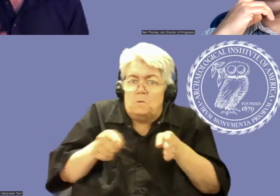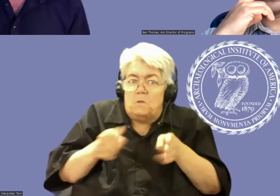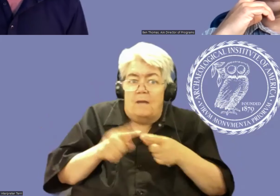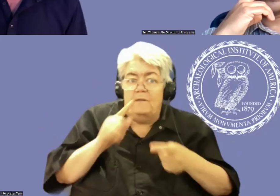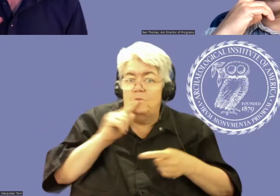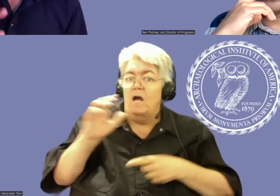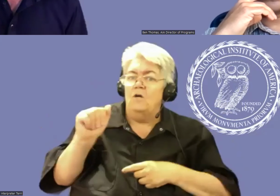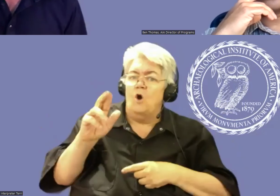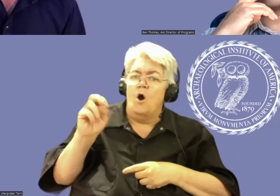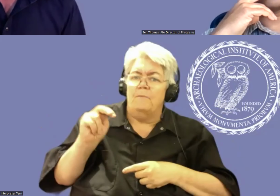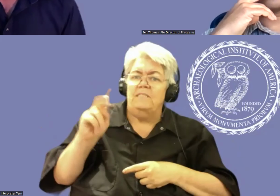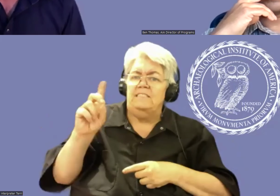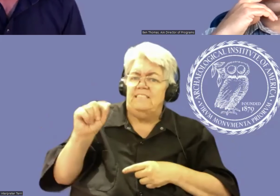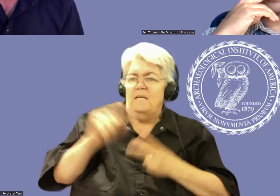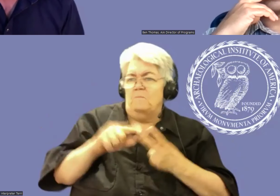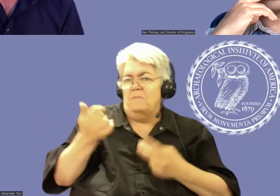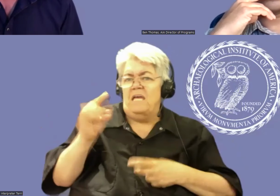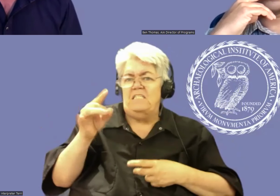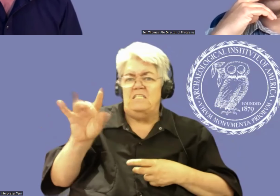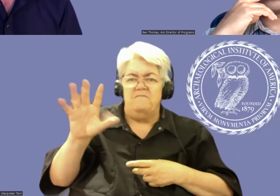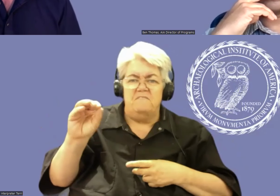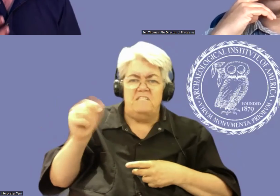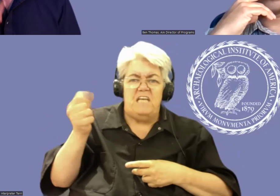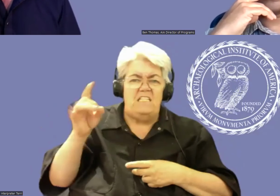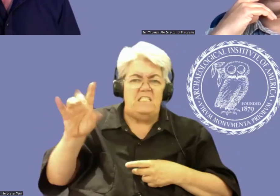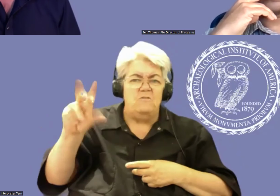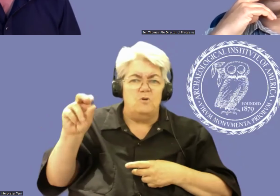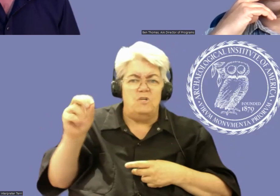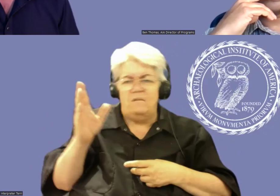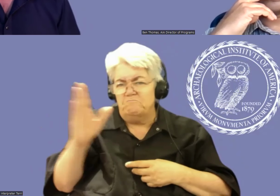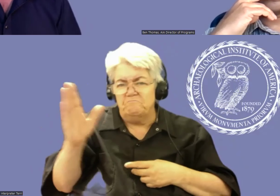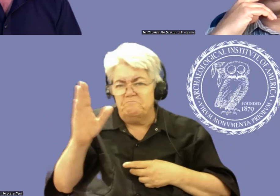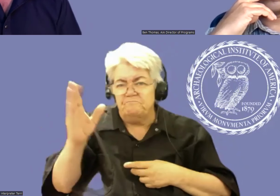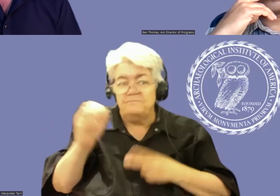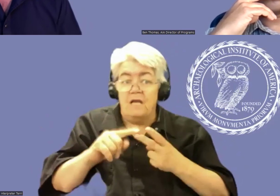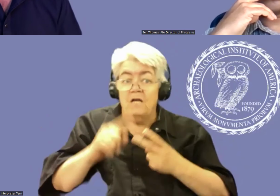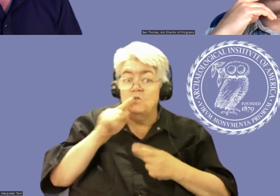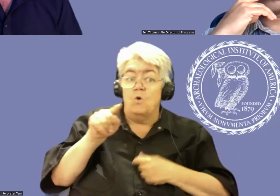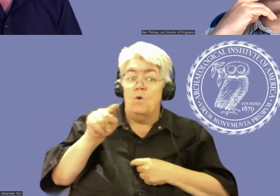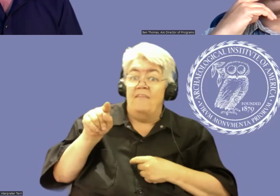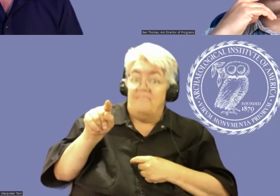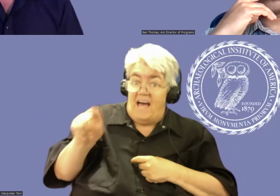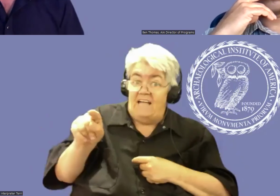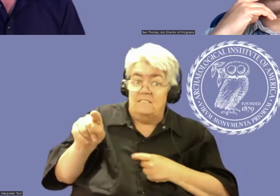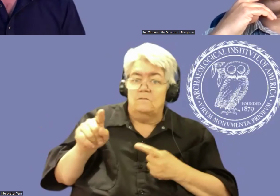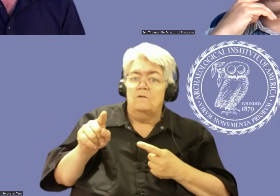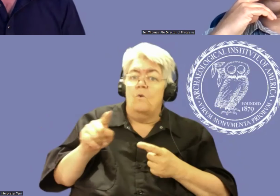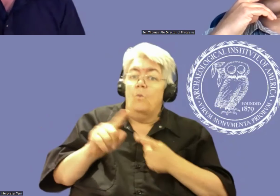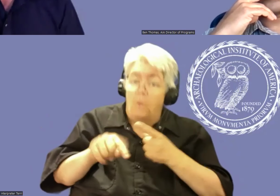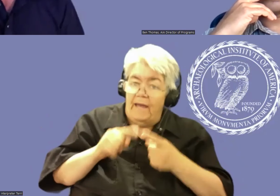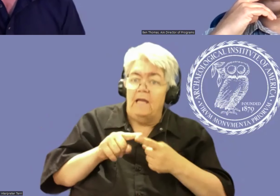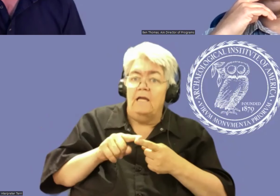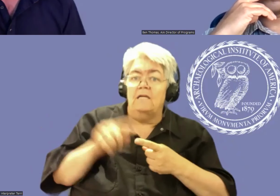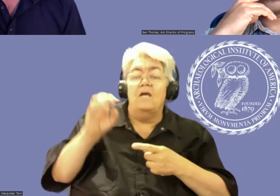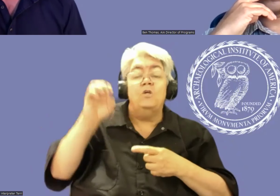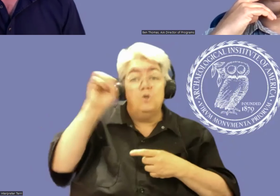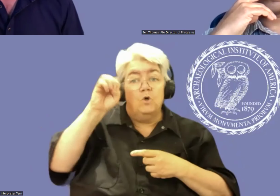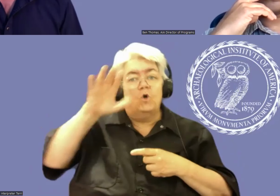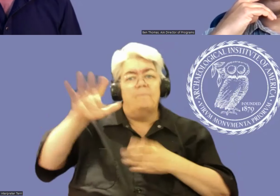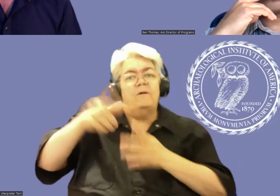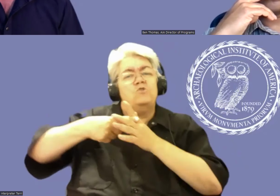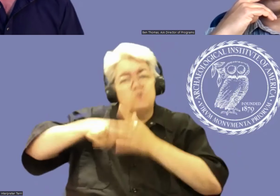came to around the same period, sort of 1815, 1830, which is right at the point of emancipation, um, right at the point